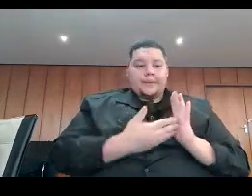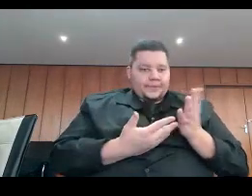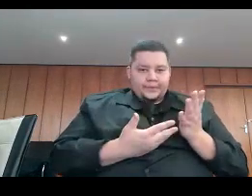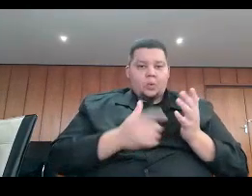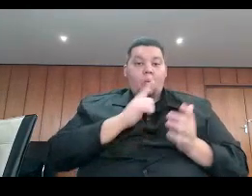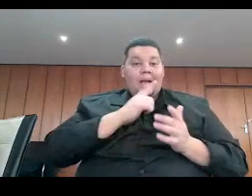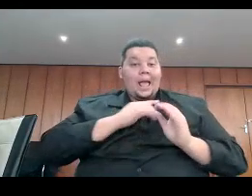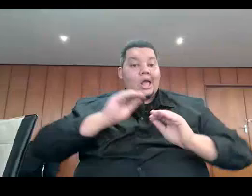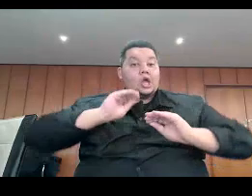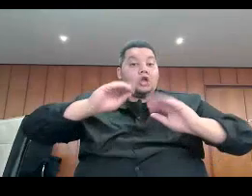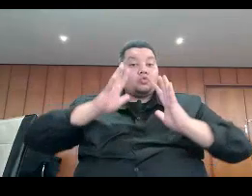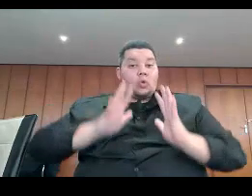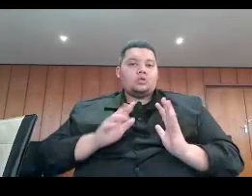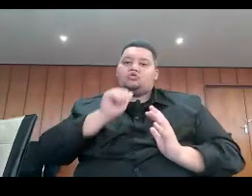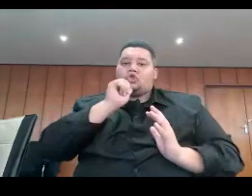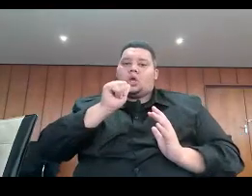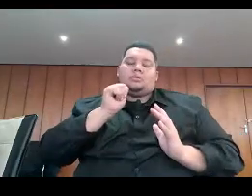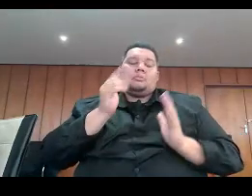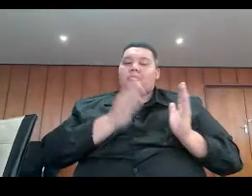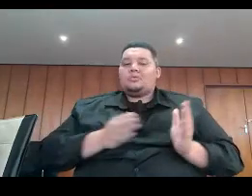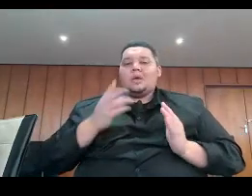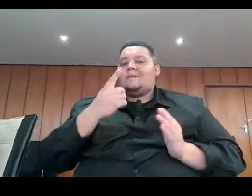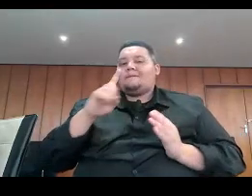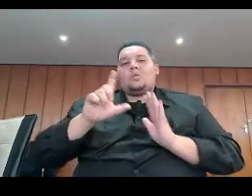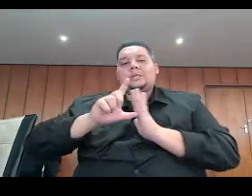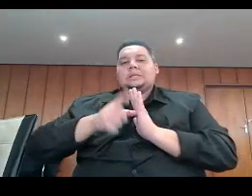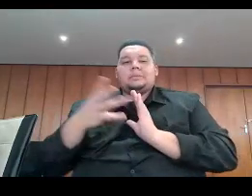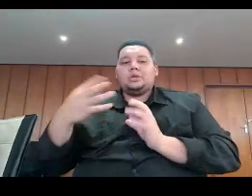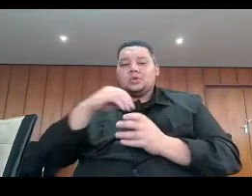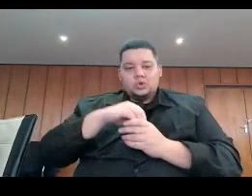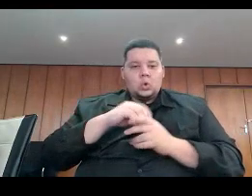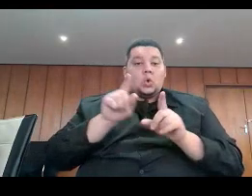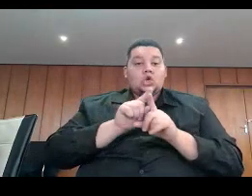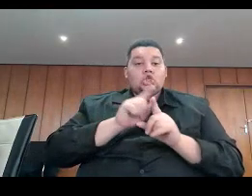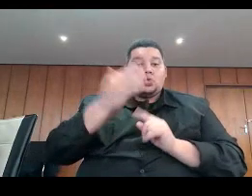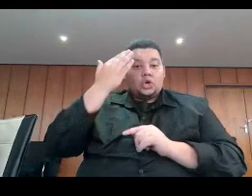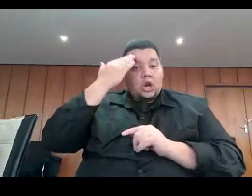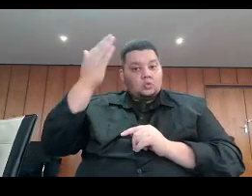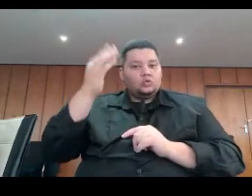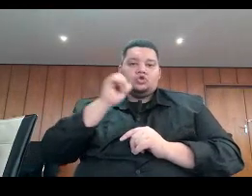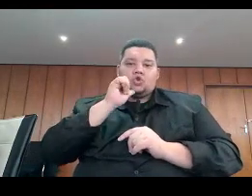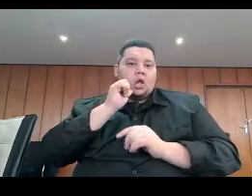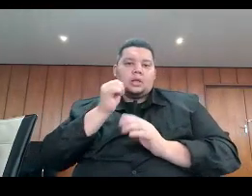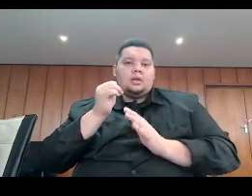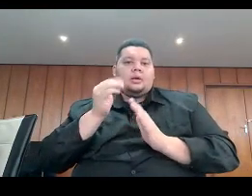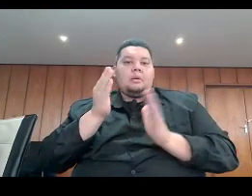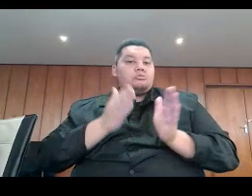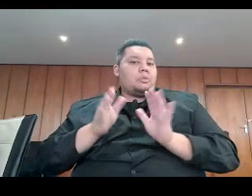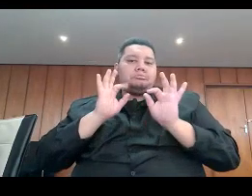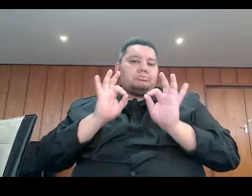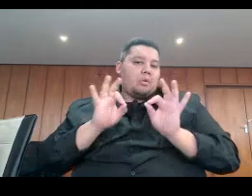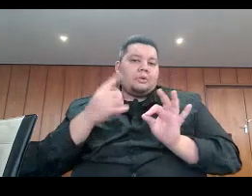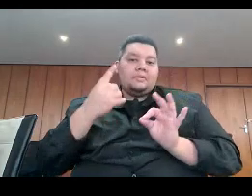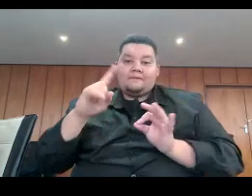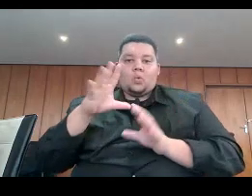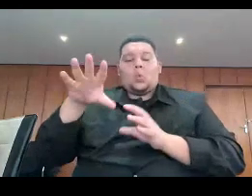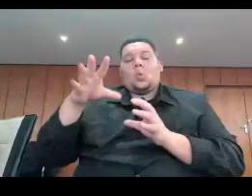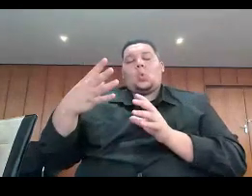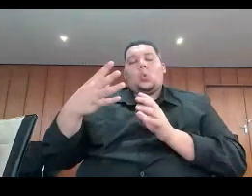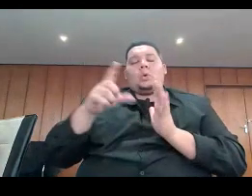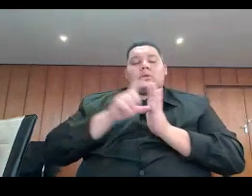Educators are not prepared for disability inclusion. Graduates are underprepared for disability inclusion. And staff